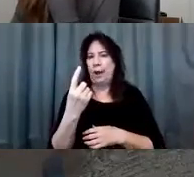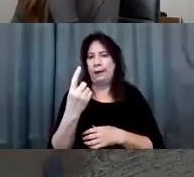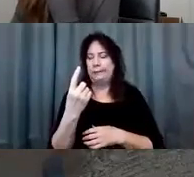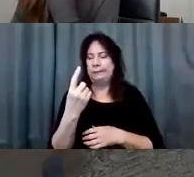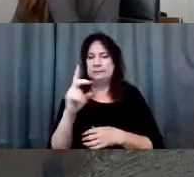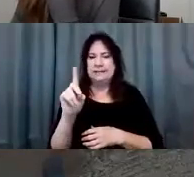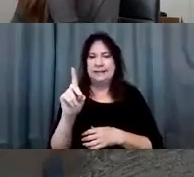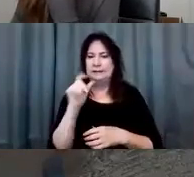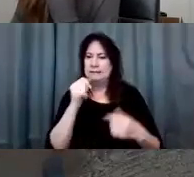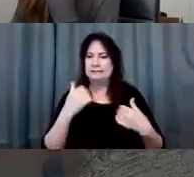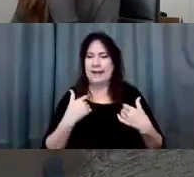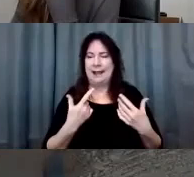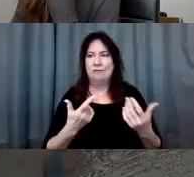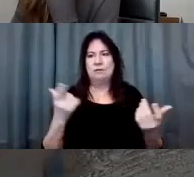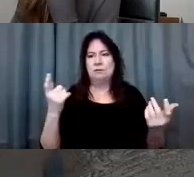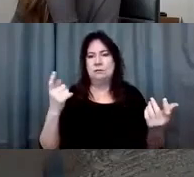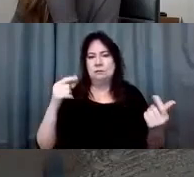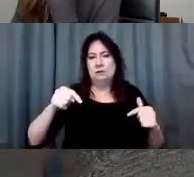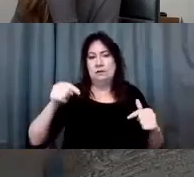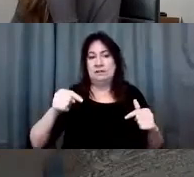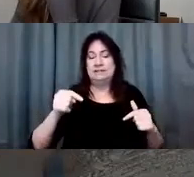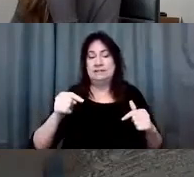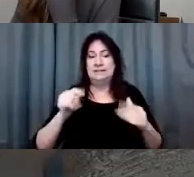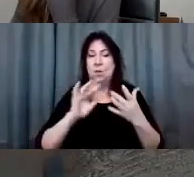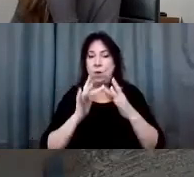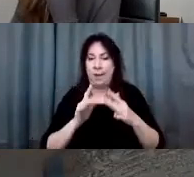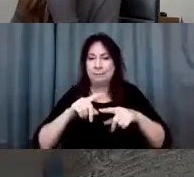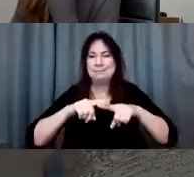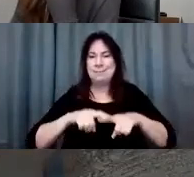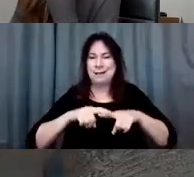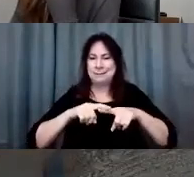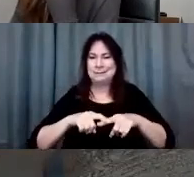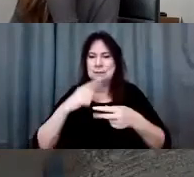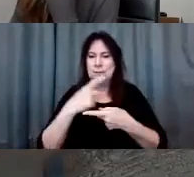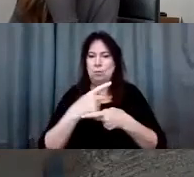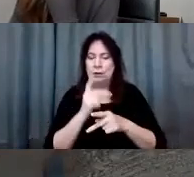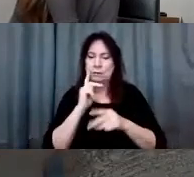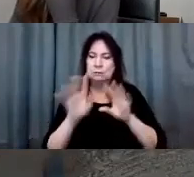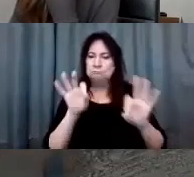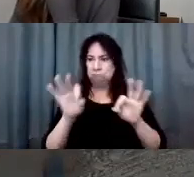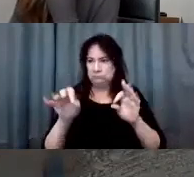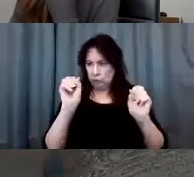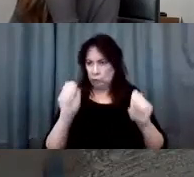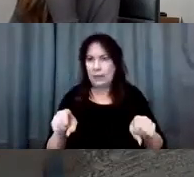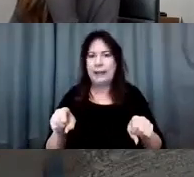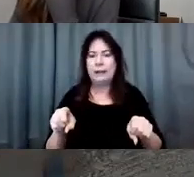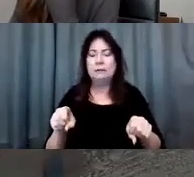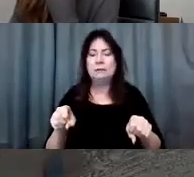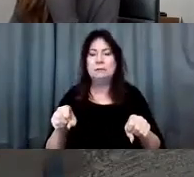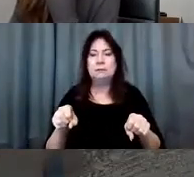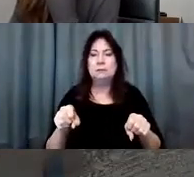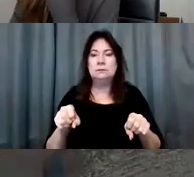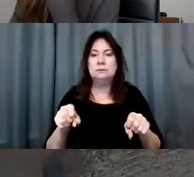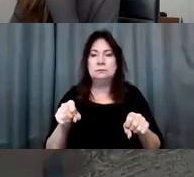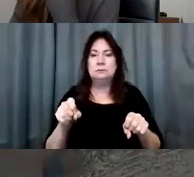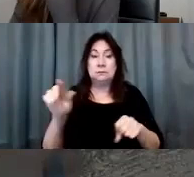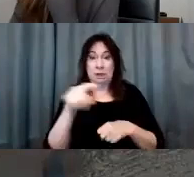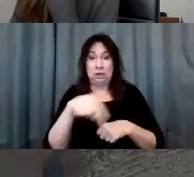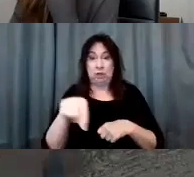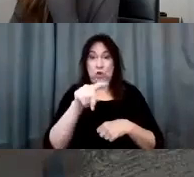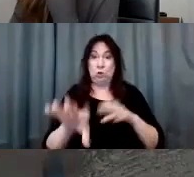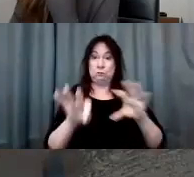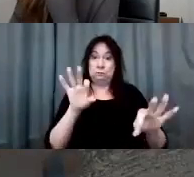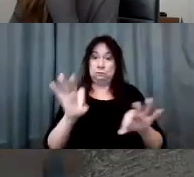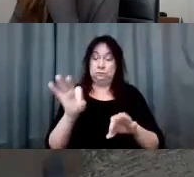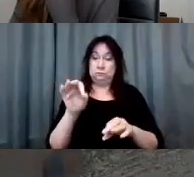have this is a web-based product, so it's discoverable through and you're discoverable and